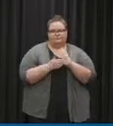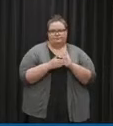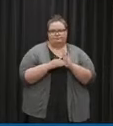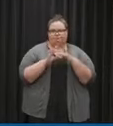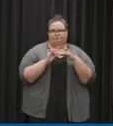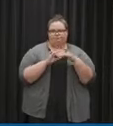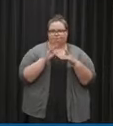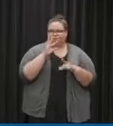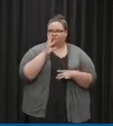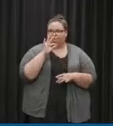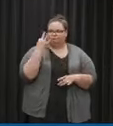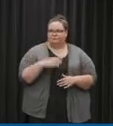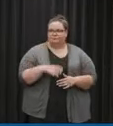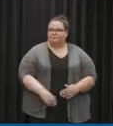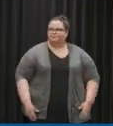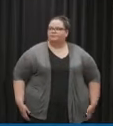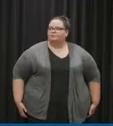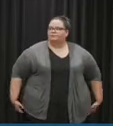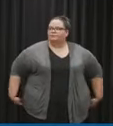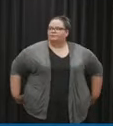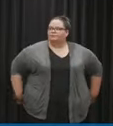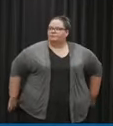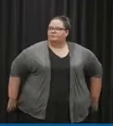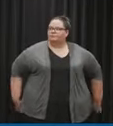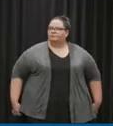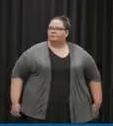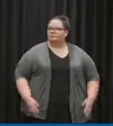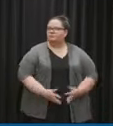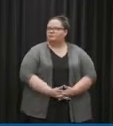I was just waiting to see